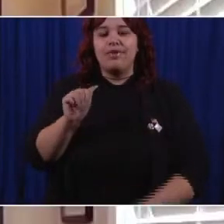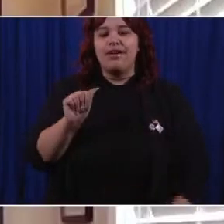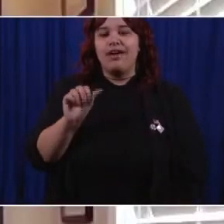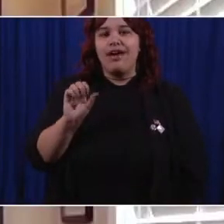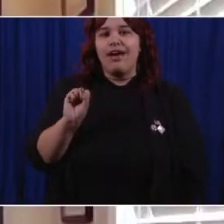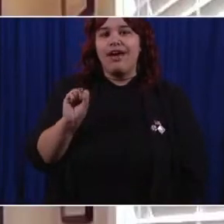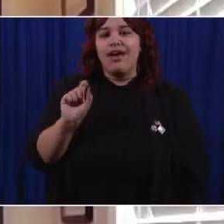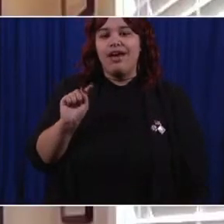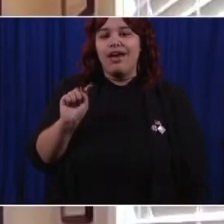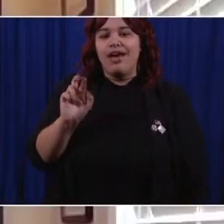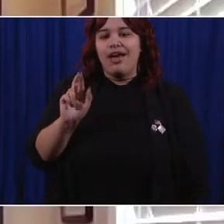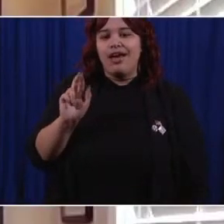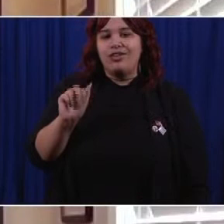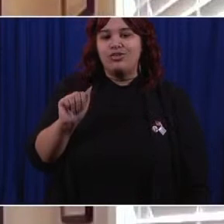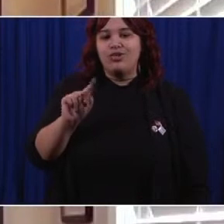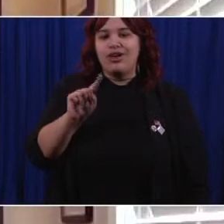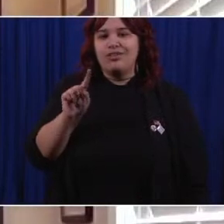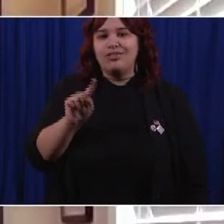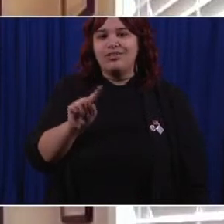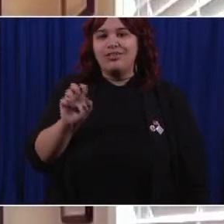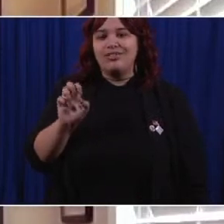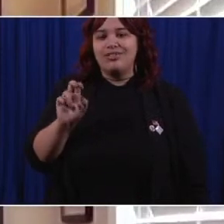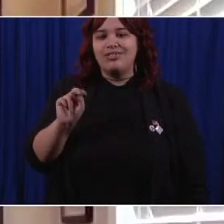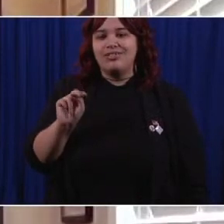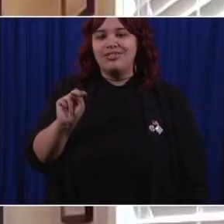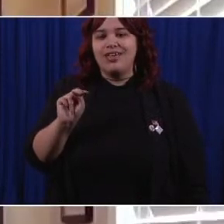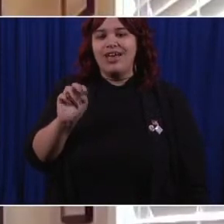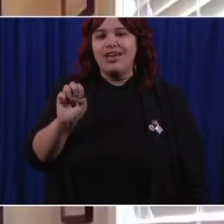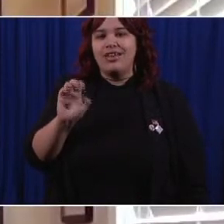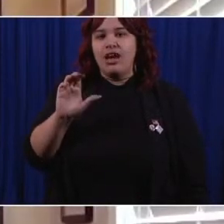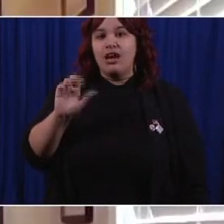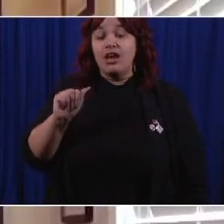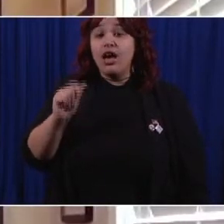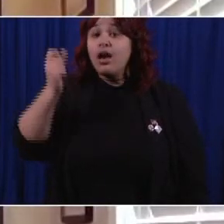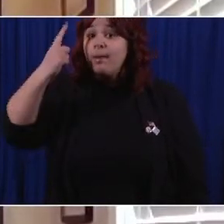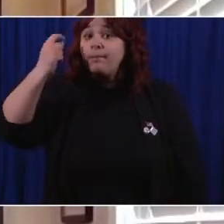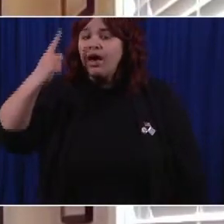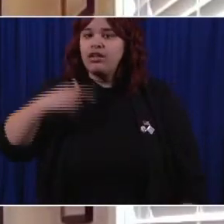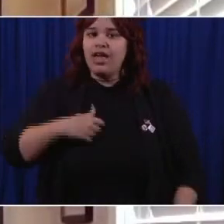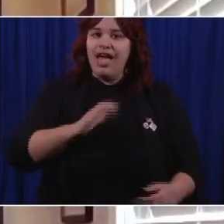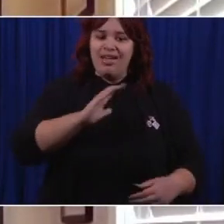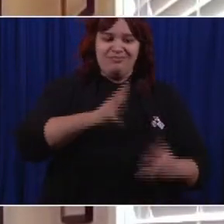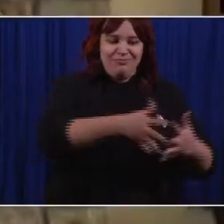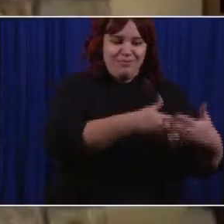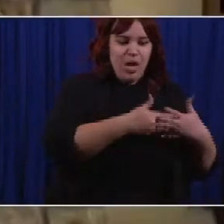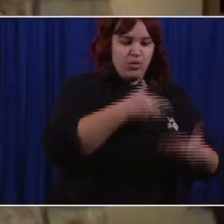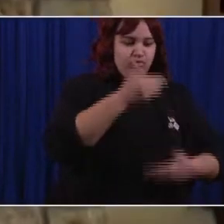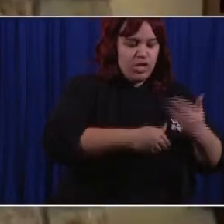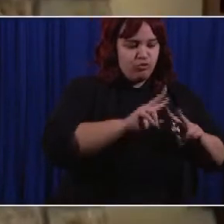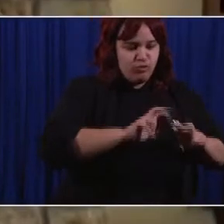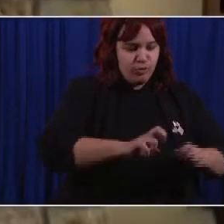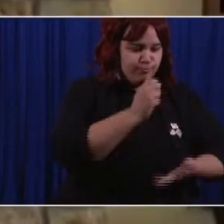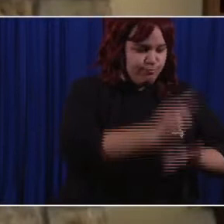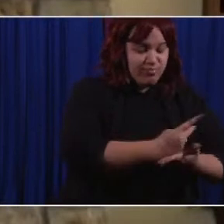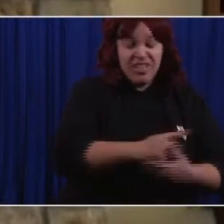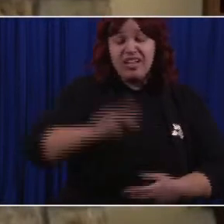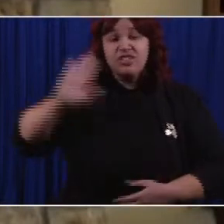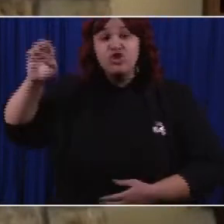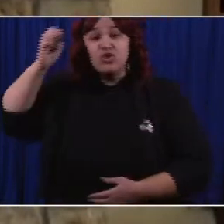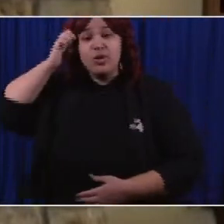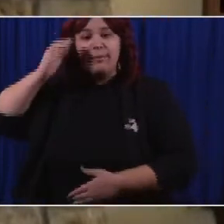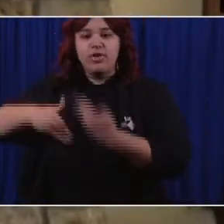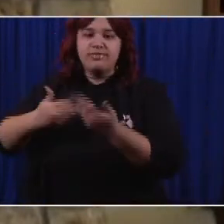our processes are different. Okay. Thank you. Next question is from Todd Dykes